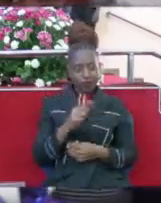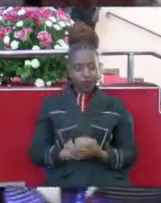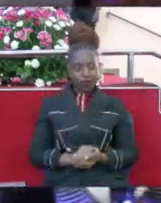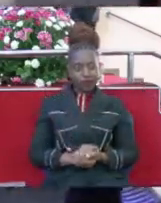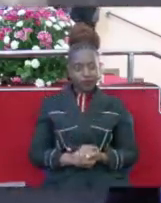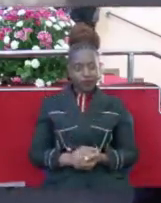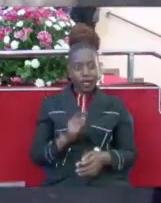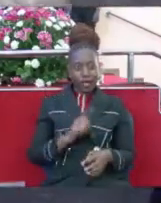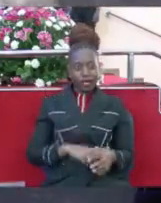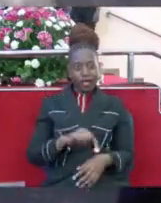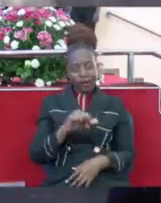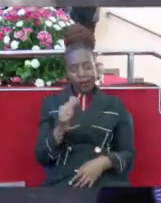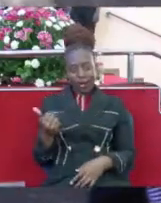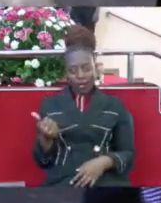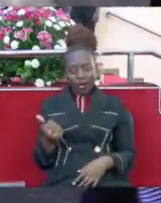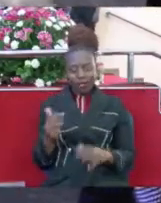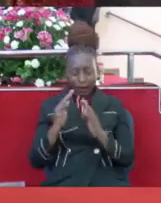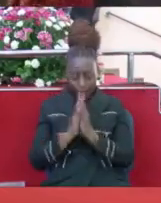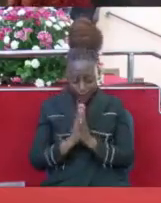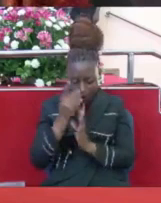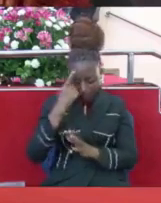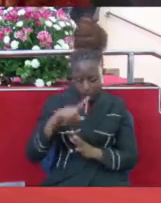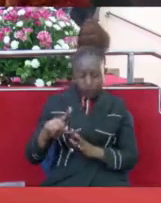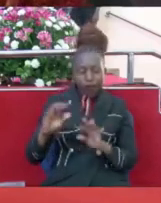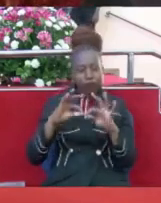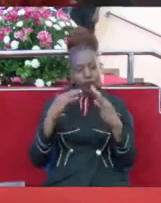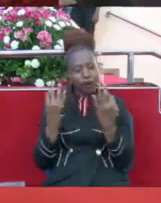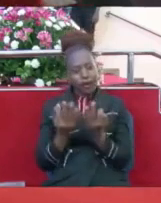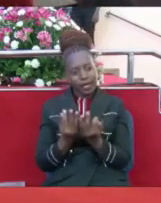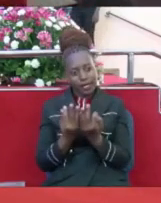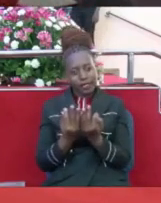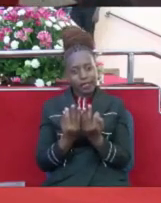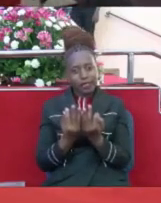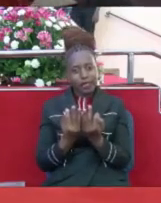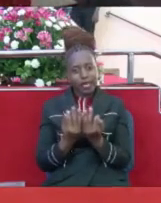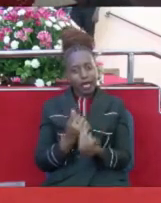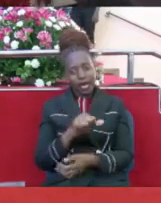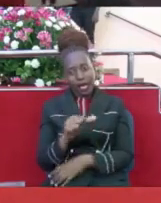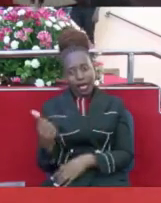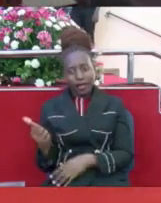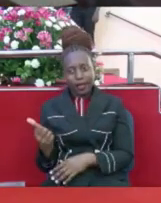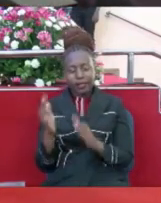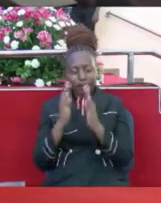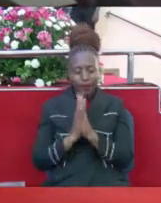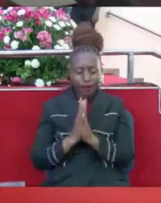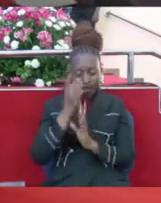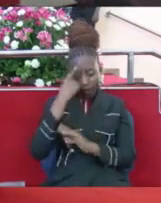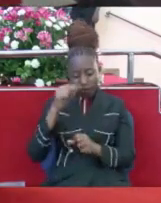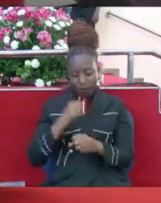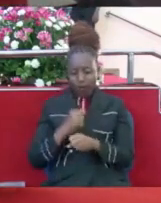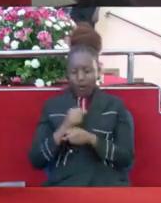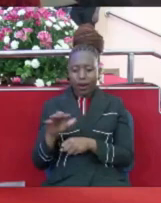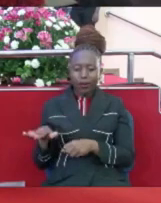are contending for their families. Wengine wanapopigana kwa sababu ya jamii zao. The rest are contending for their workplaces. Wengine wanapopigana